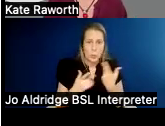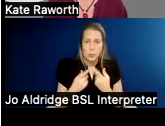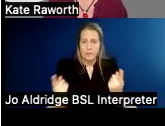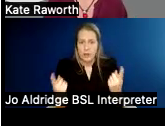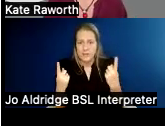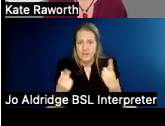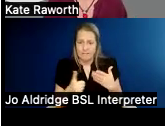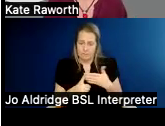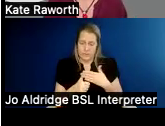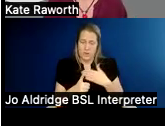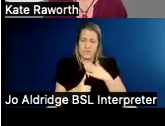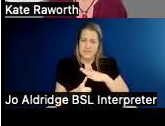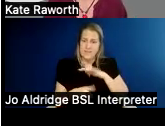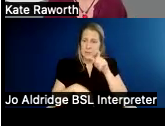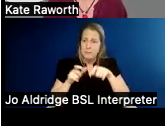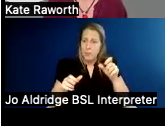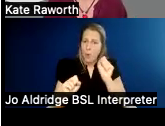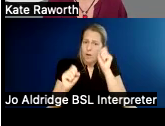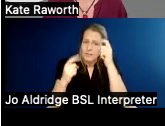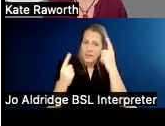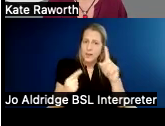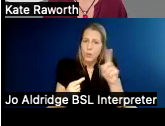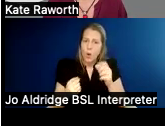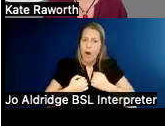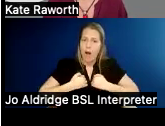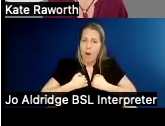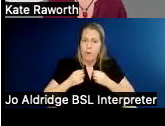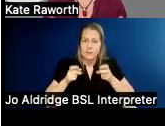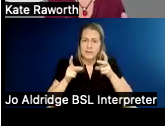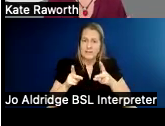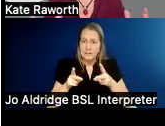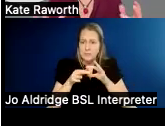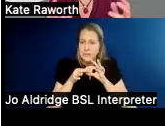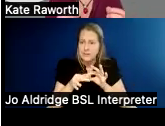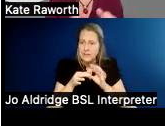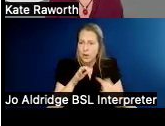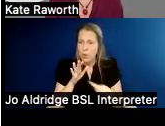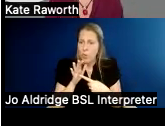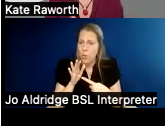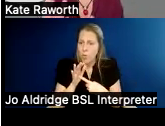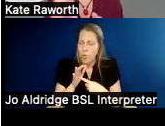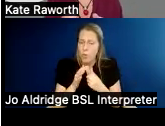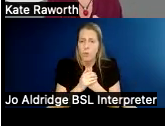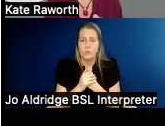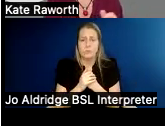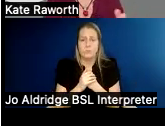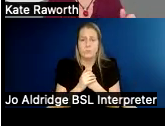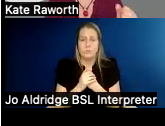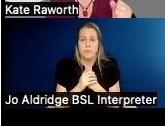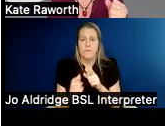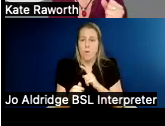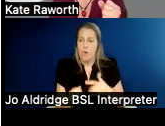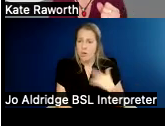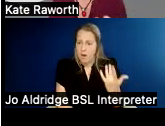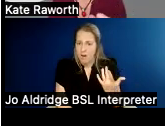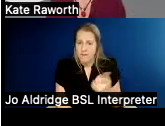understanding the life supporting systems on which our planet depends. So that's where the Doughnut 2.0 comes from the planetary boundaries